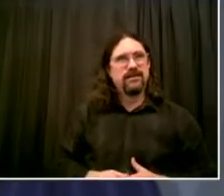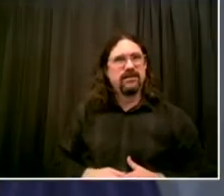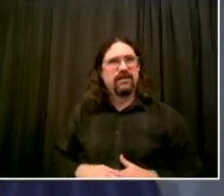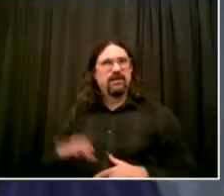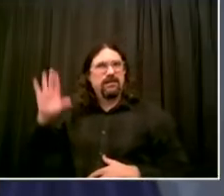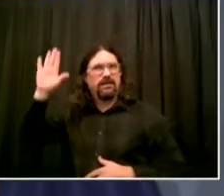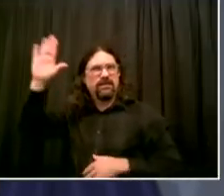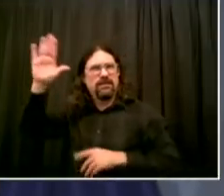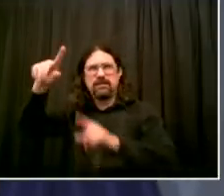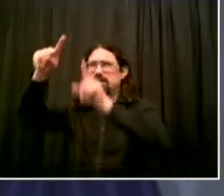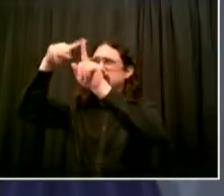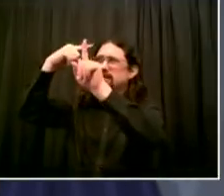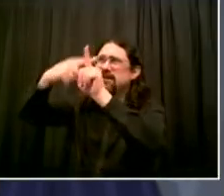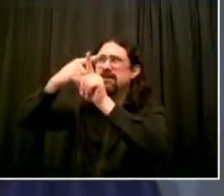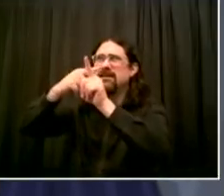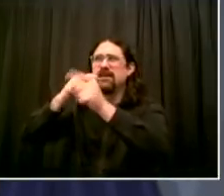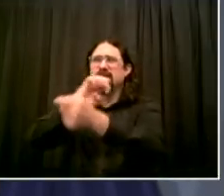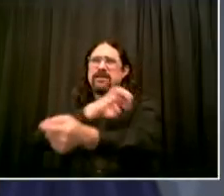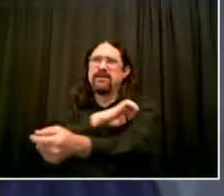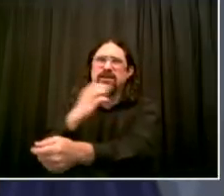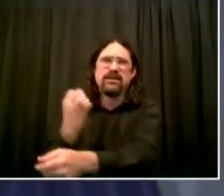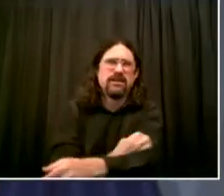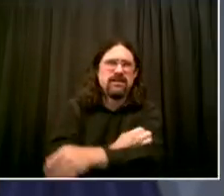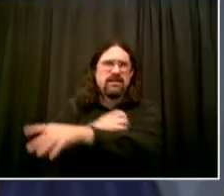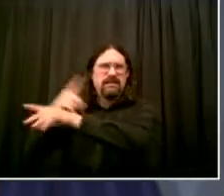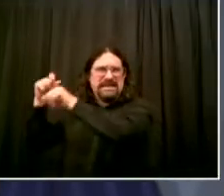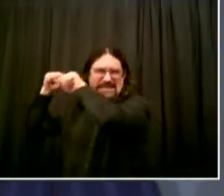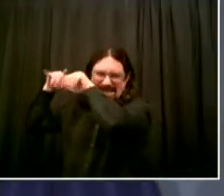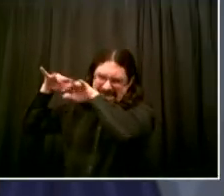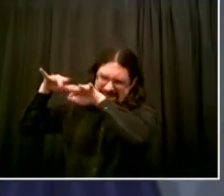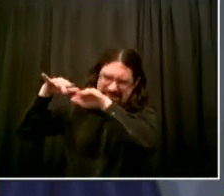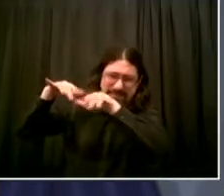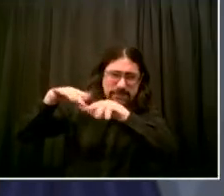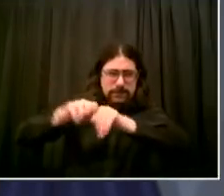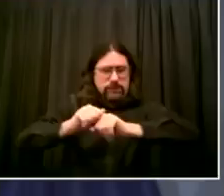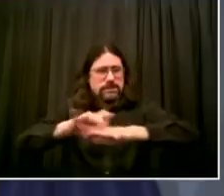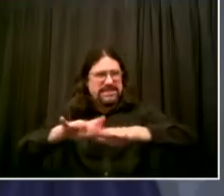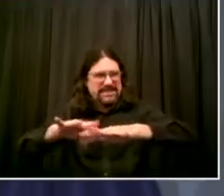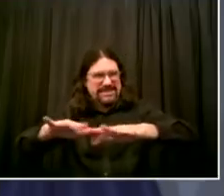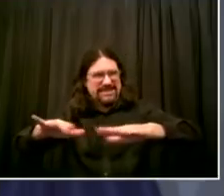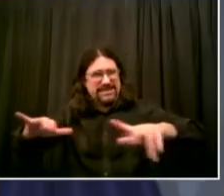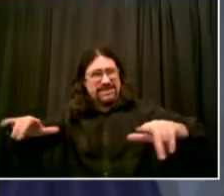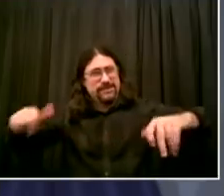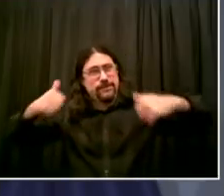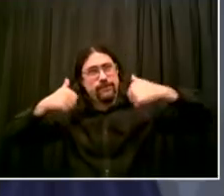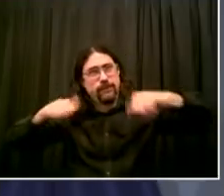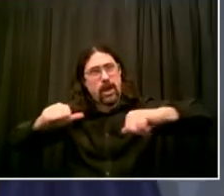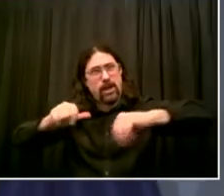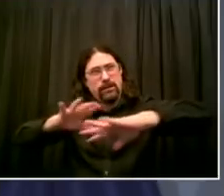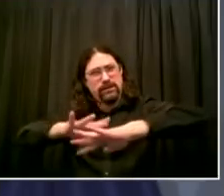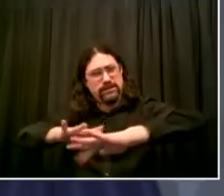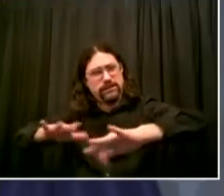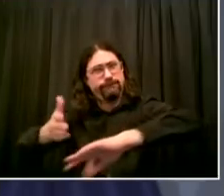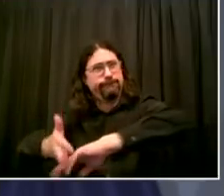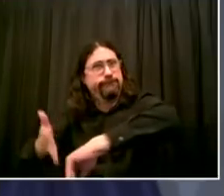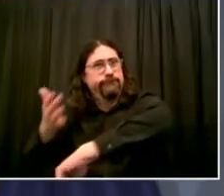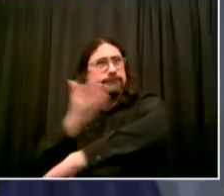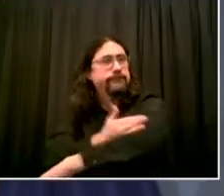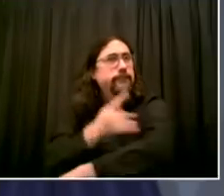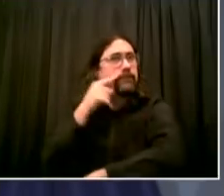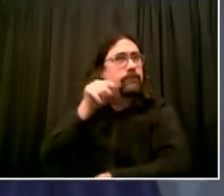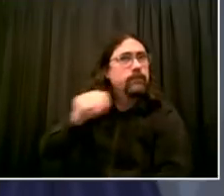in their life, reaching them differently. I saw this work, and the only word I can use is awe that I